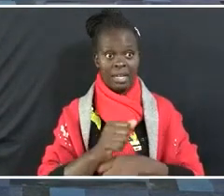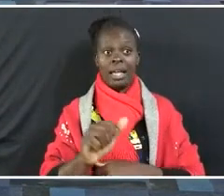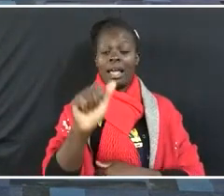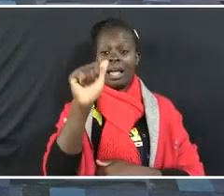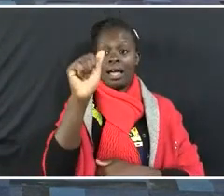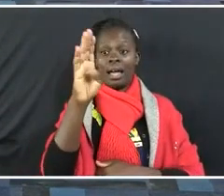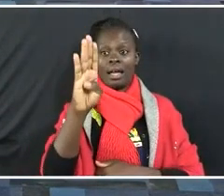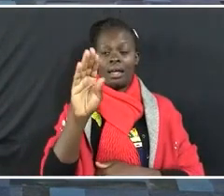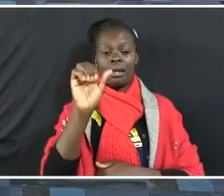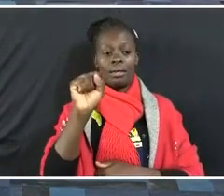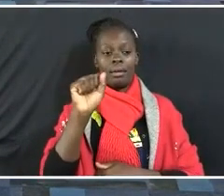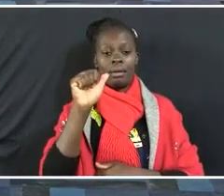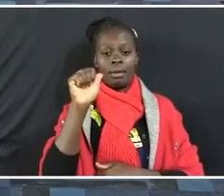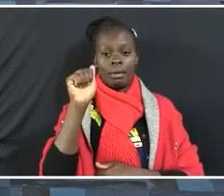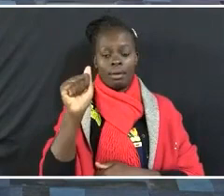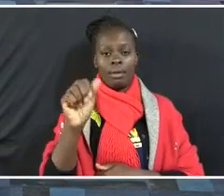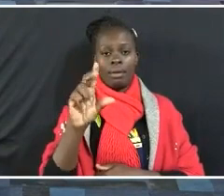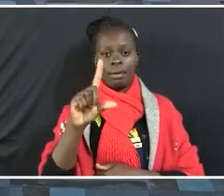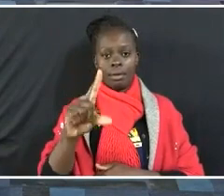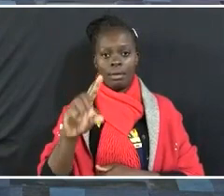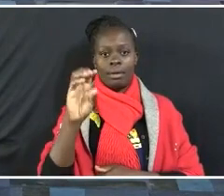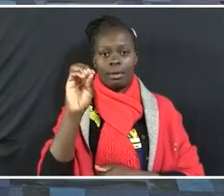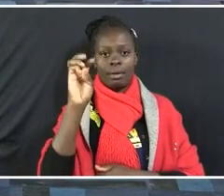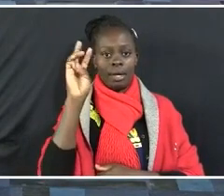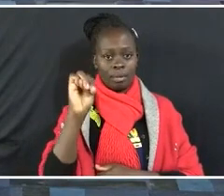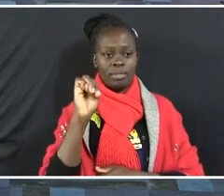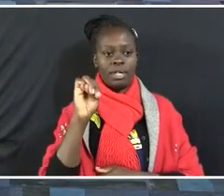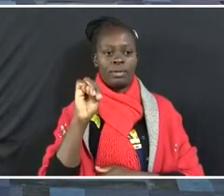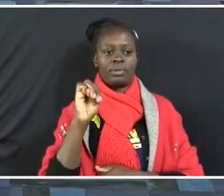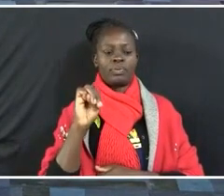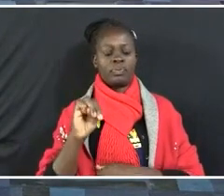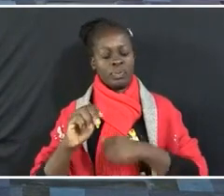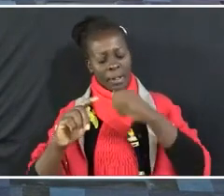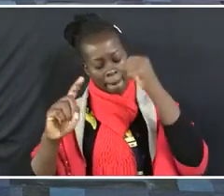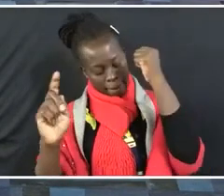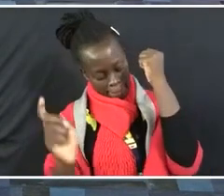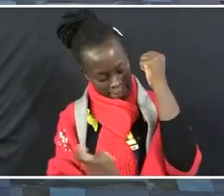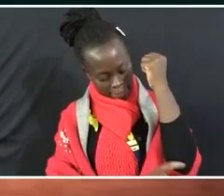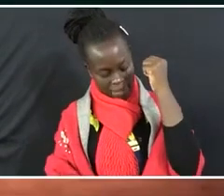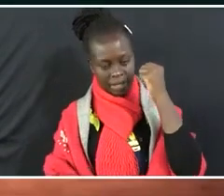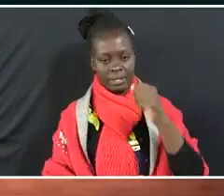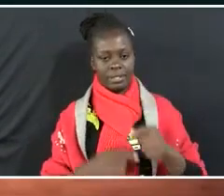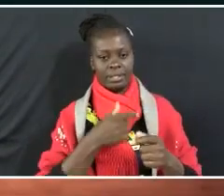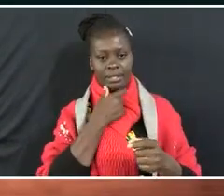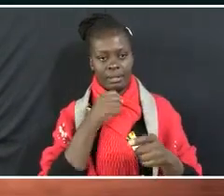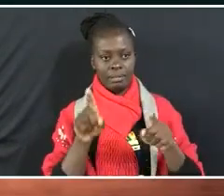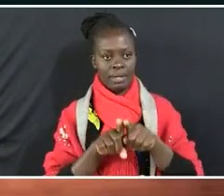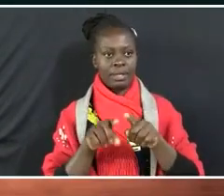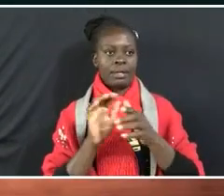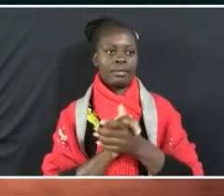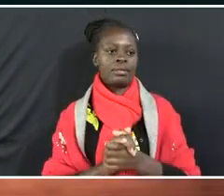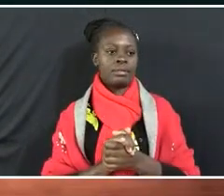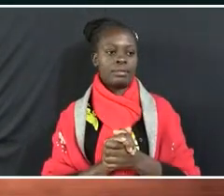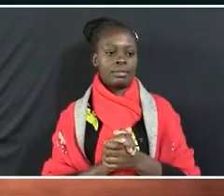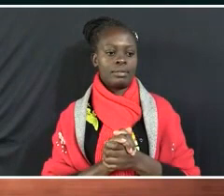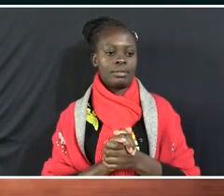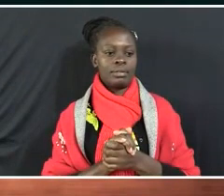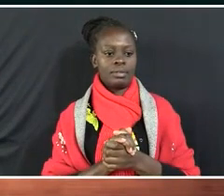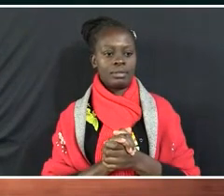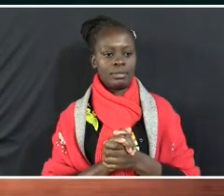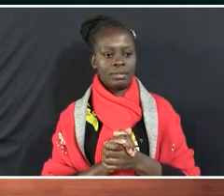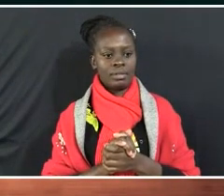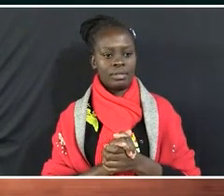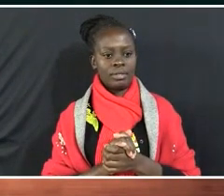to come. Then Absalom, let me put it into context so that I don't read everything. Absalom went